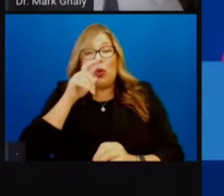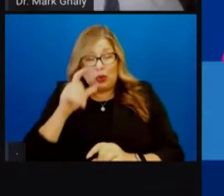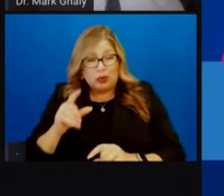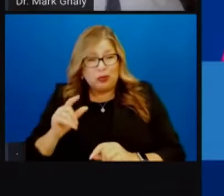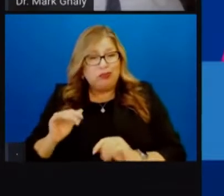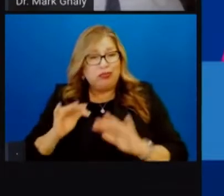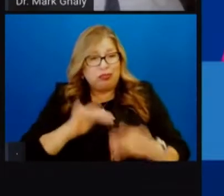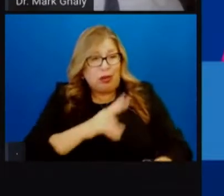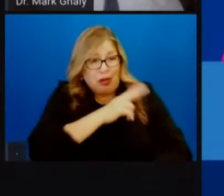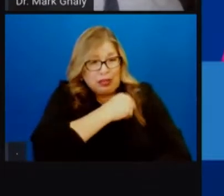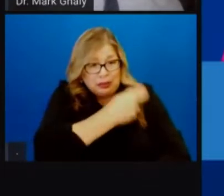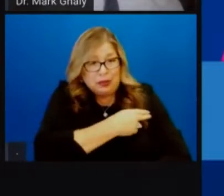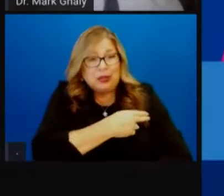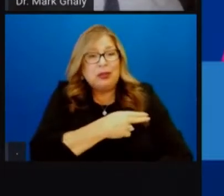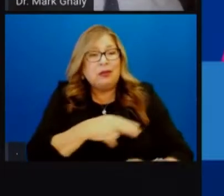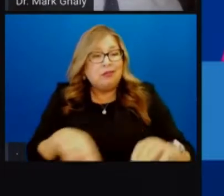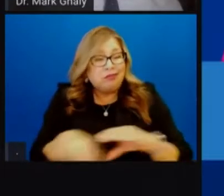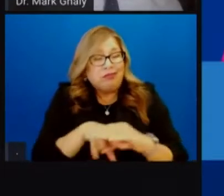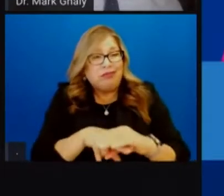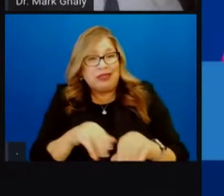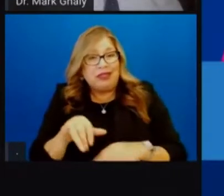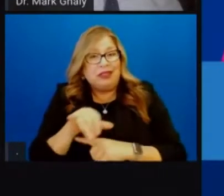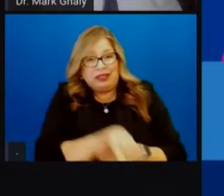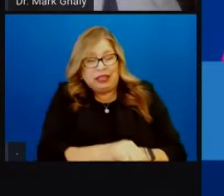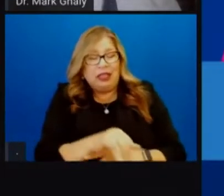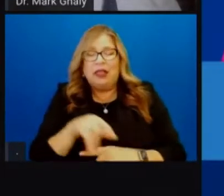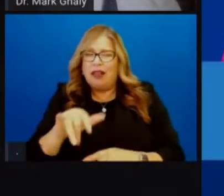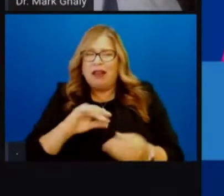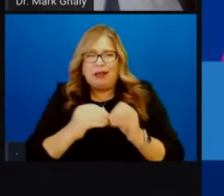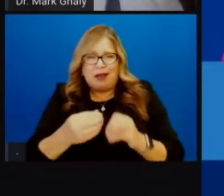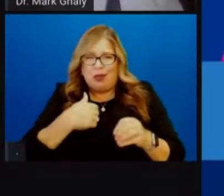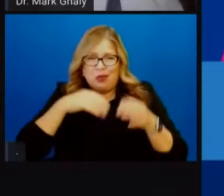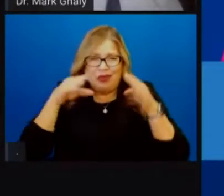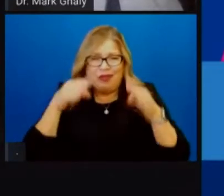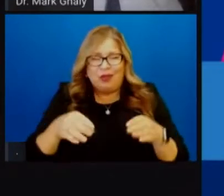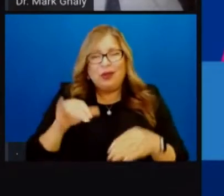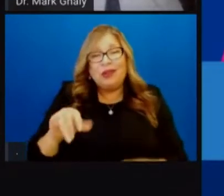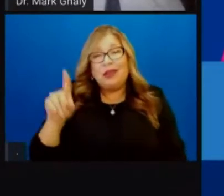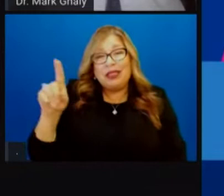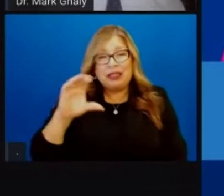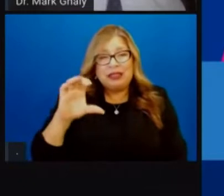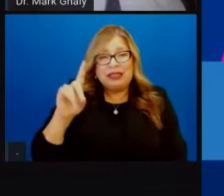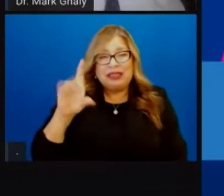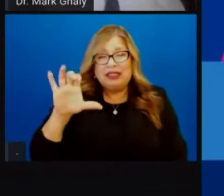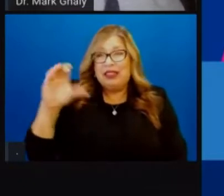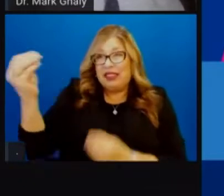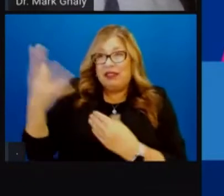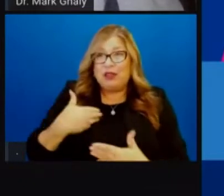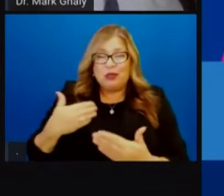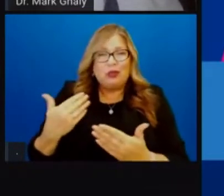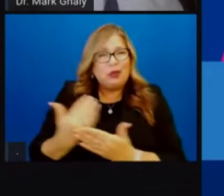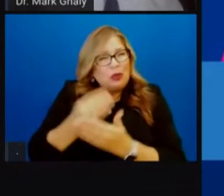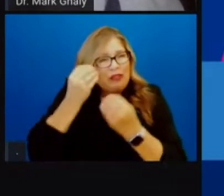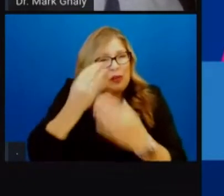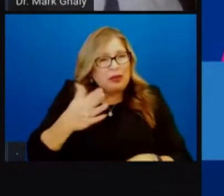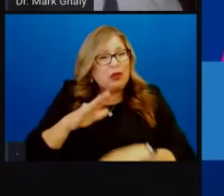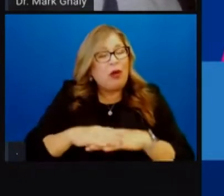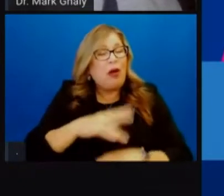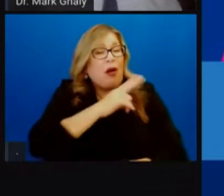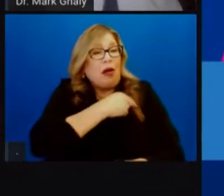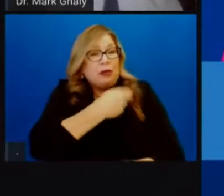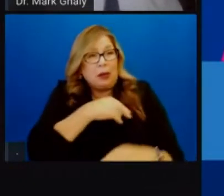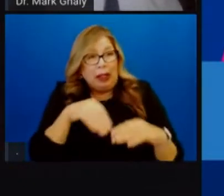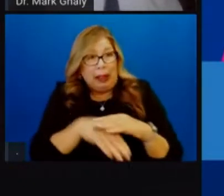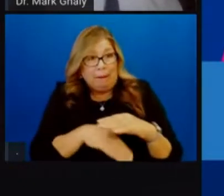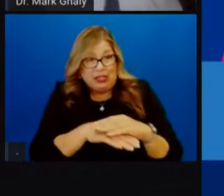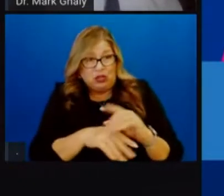as I talk in a moment about the CDC's new framework that they provided us late last week. Hospital admissions on a daily basis